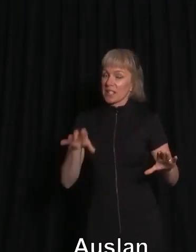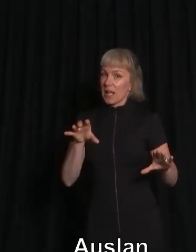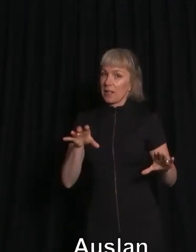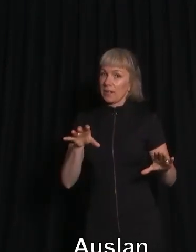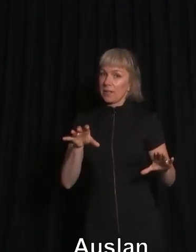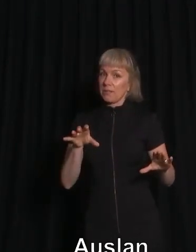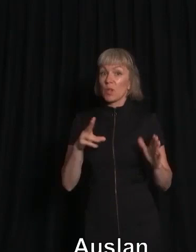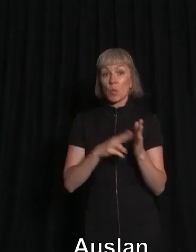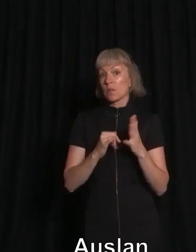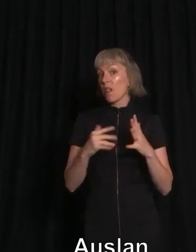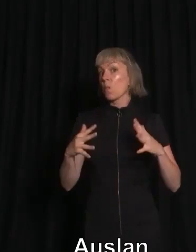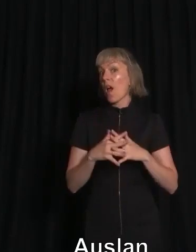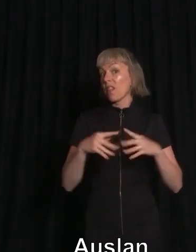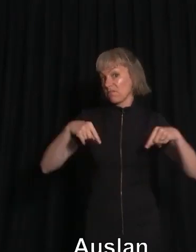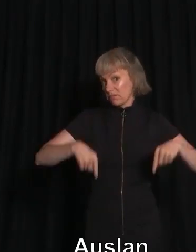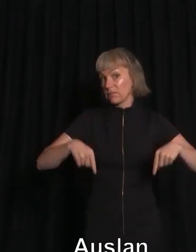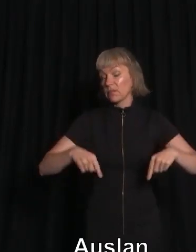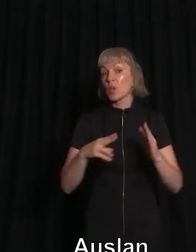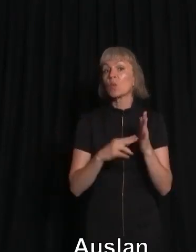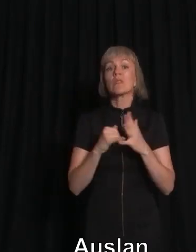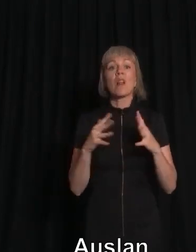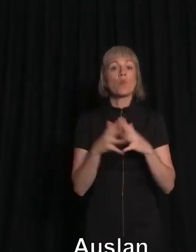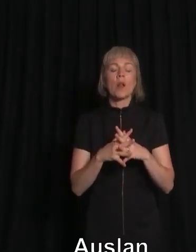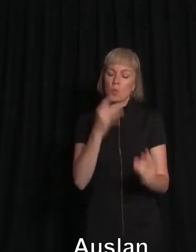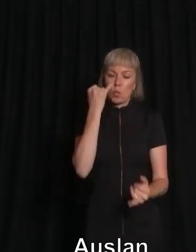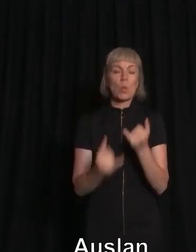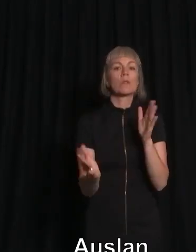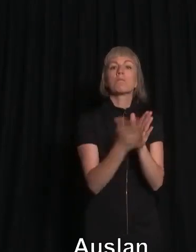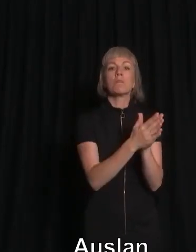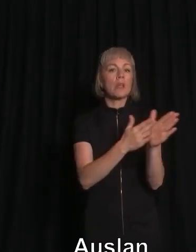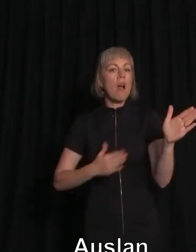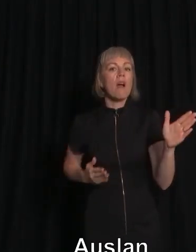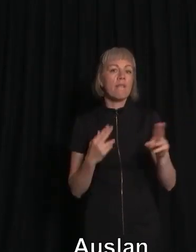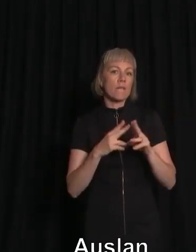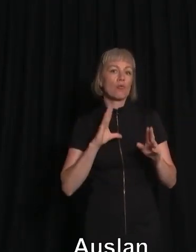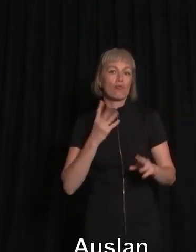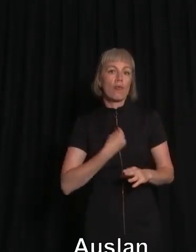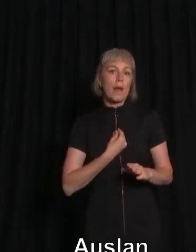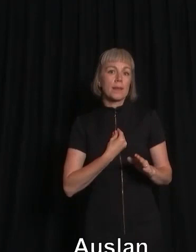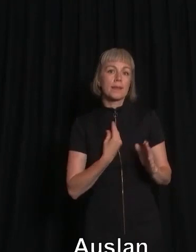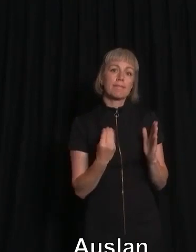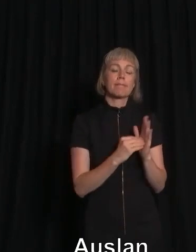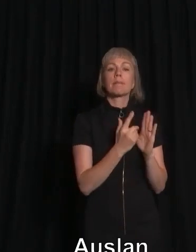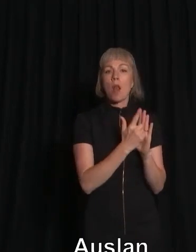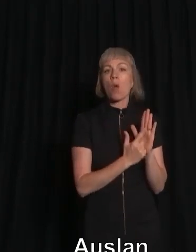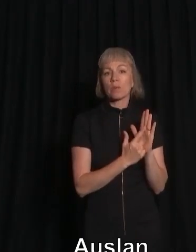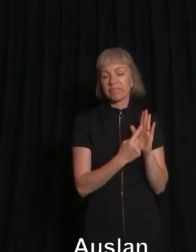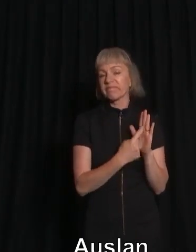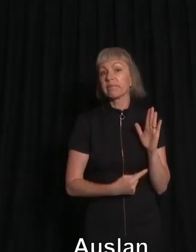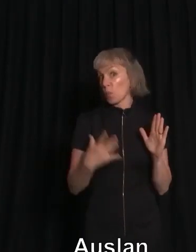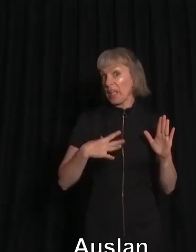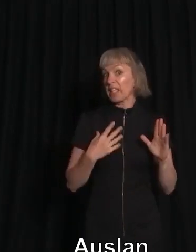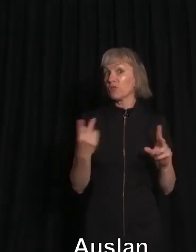one, but I will, but New South Wales is the most behind, and we need to change our laws in New South Wales